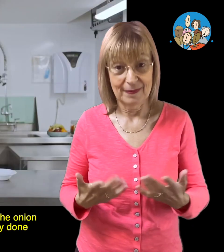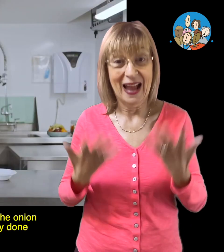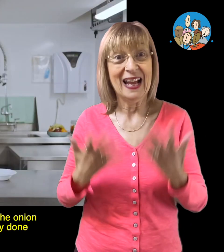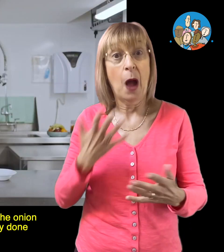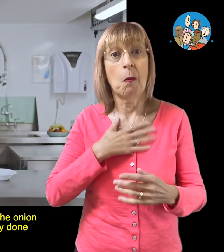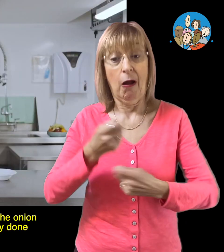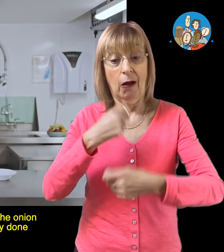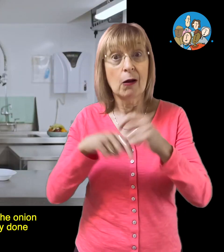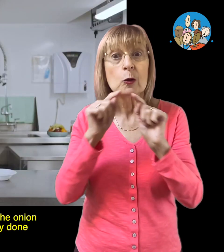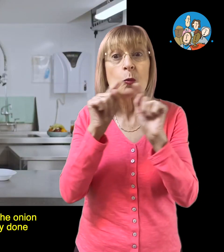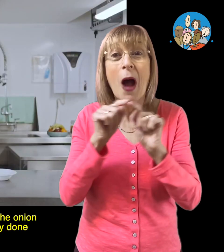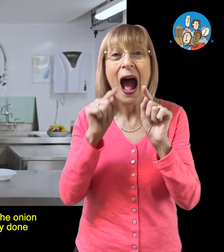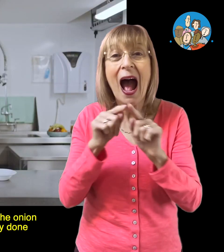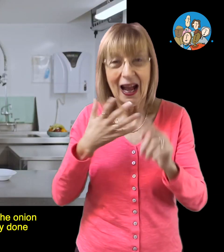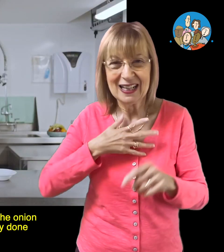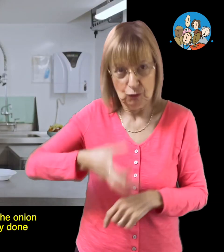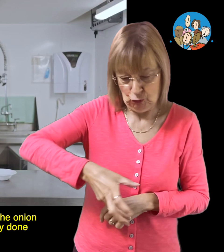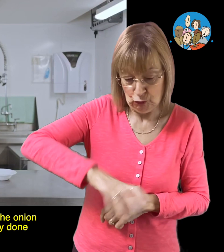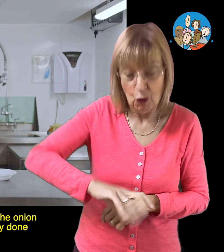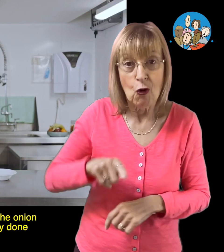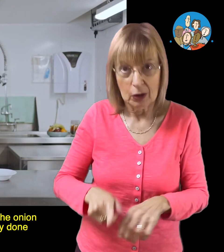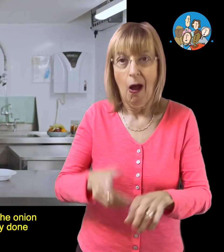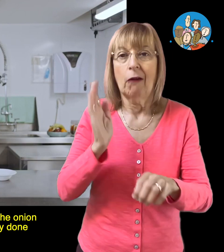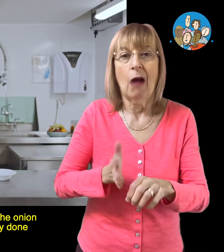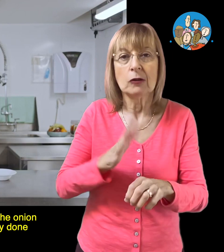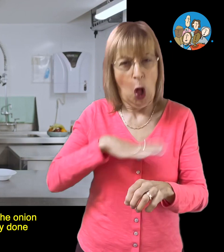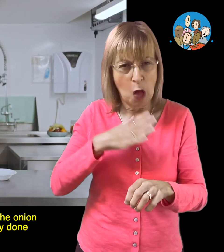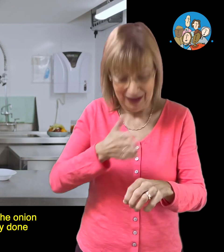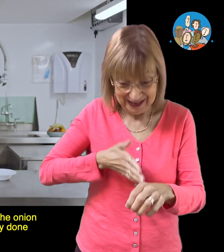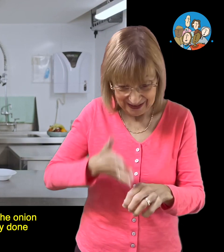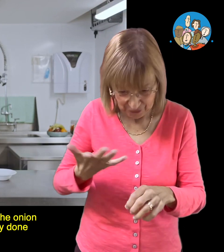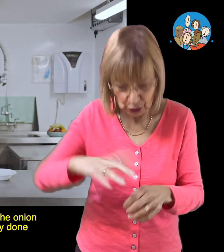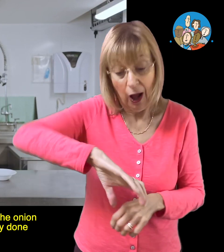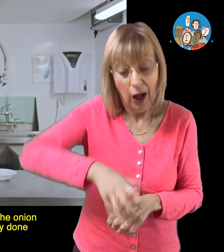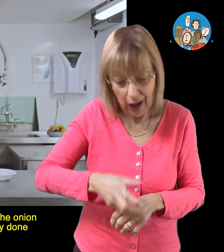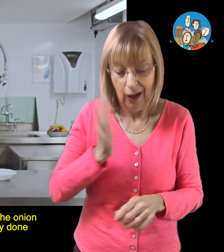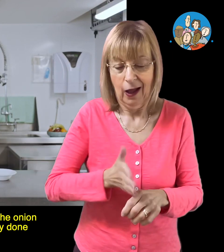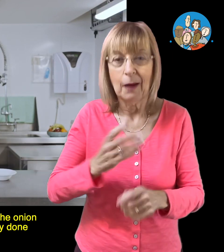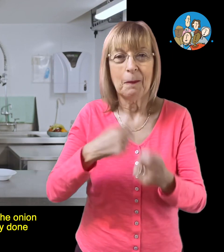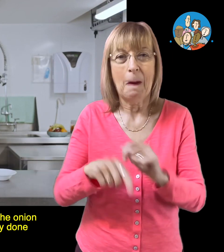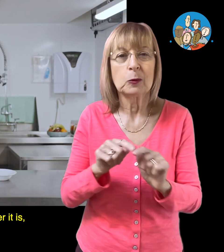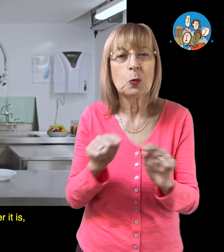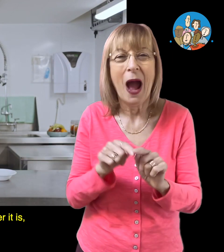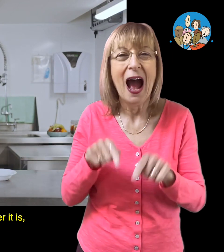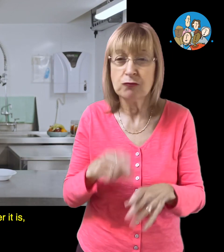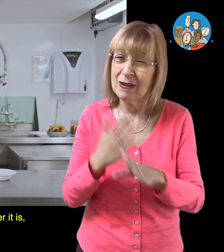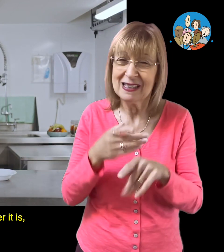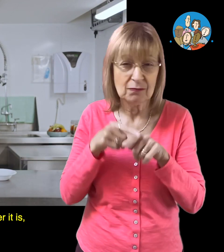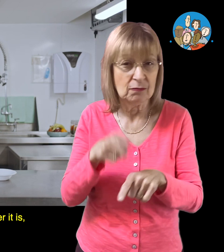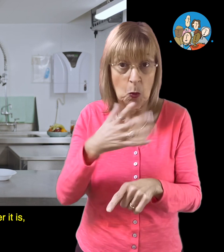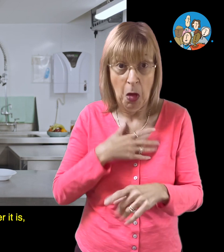Then to turn it into the dice, I just literally turn the onion and I cut down across the cuts I've already done. And